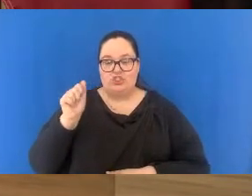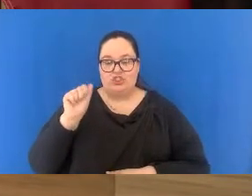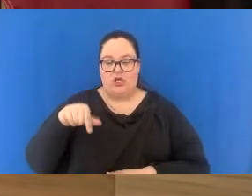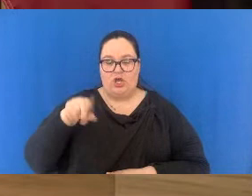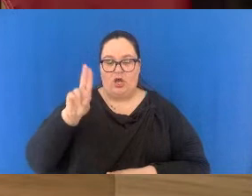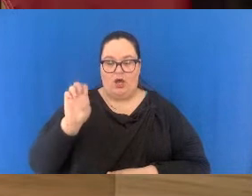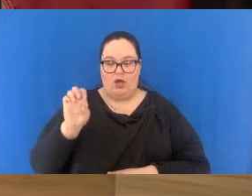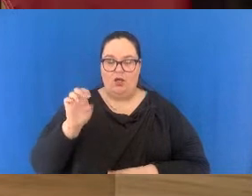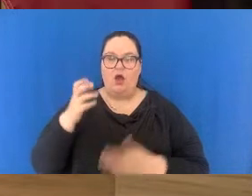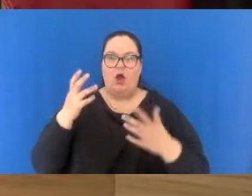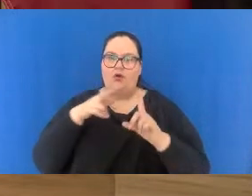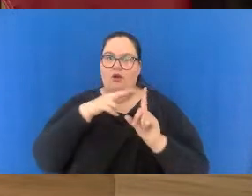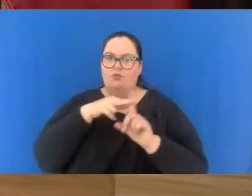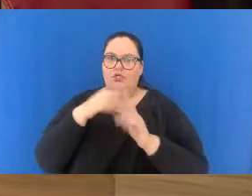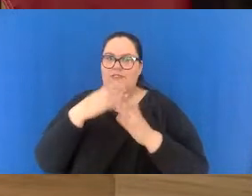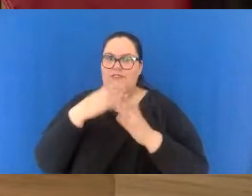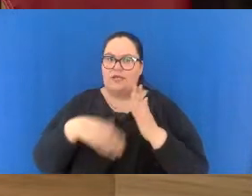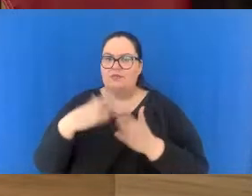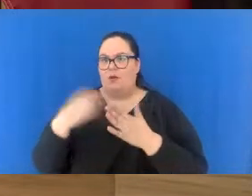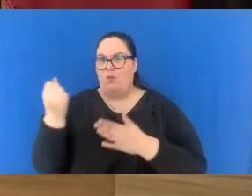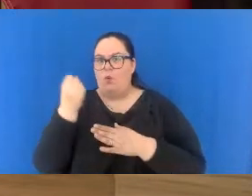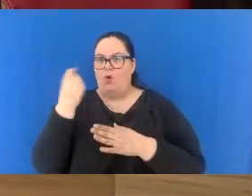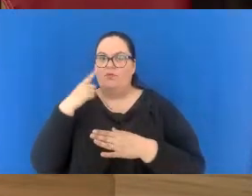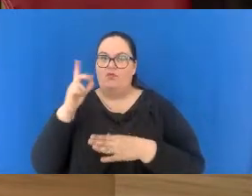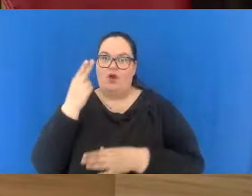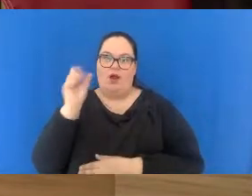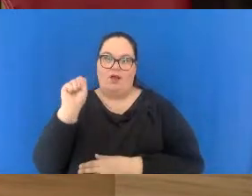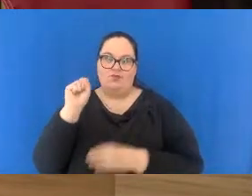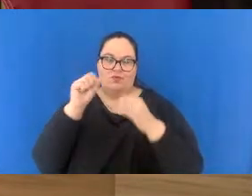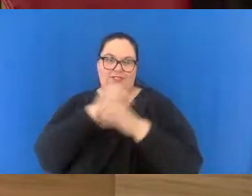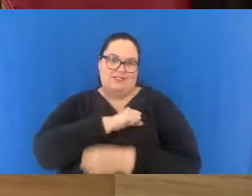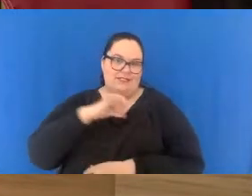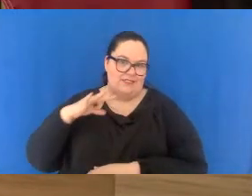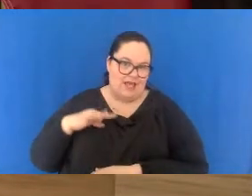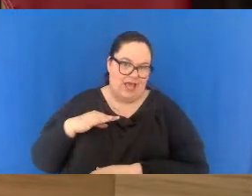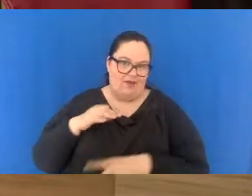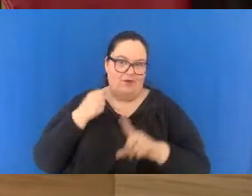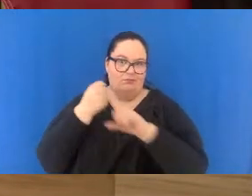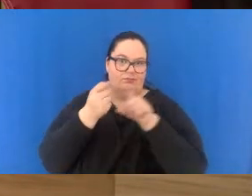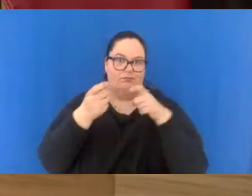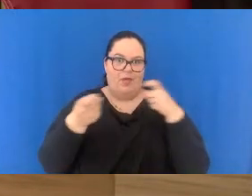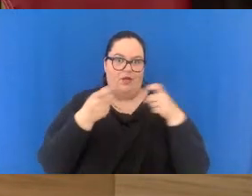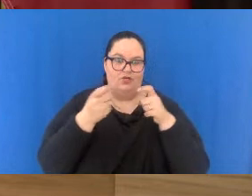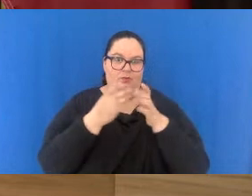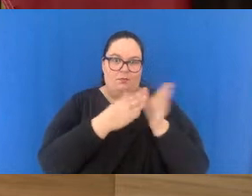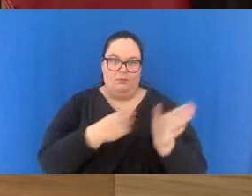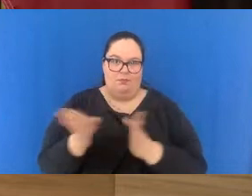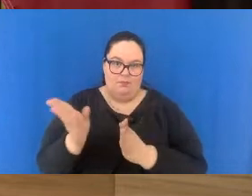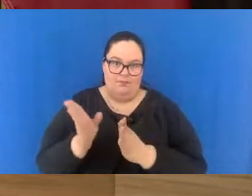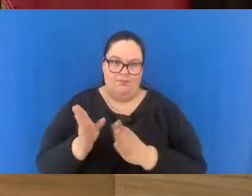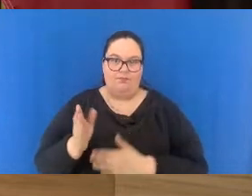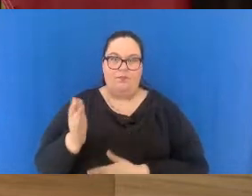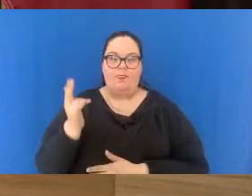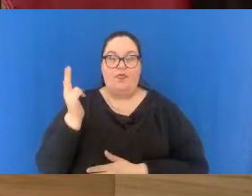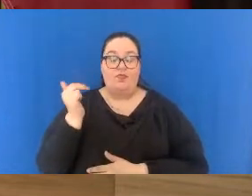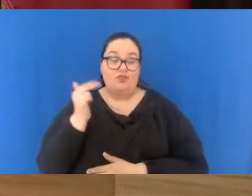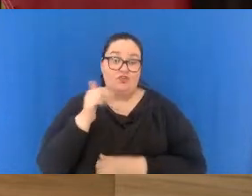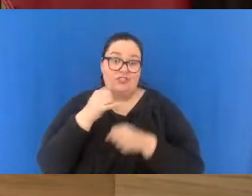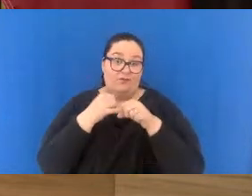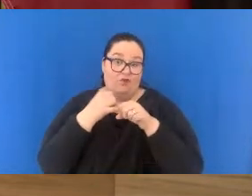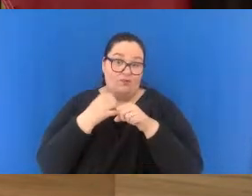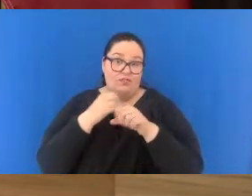some are already booked and some are reserved for the high school outbreak management plan. And there are 13 pharmacies that are